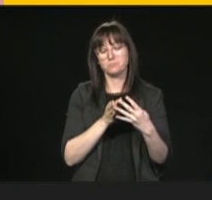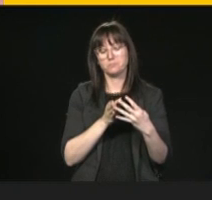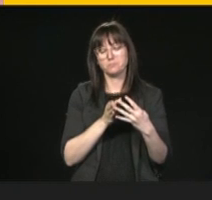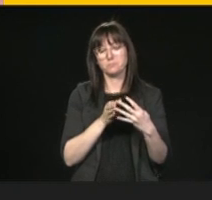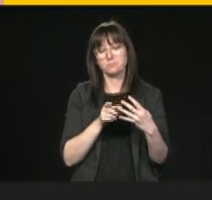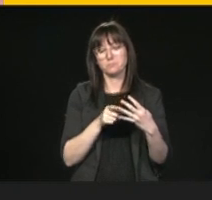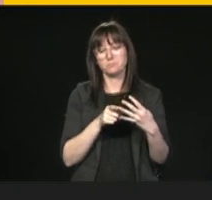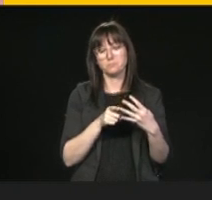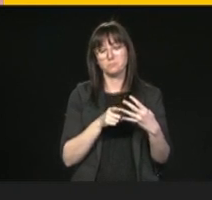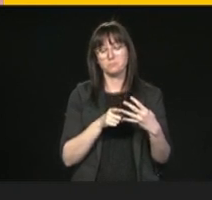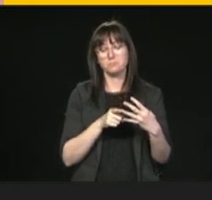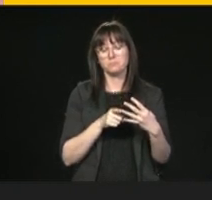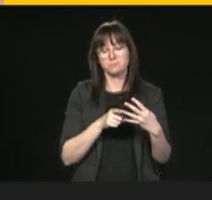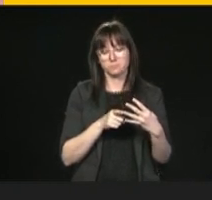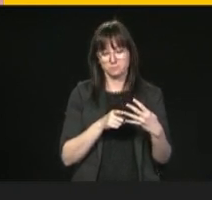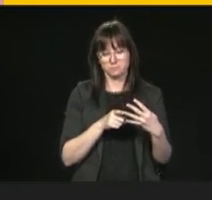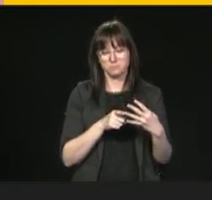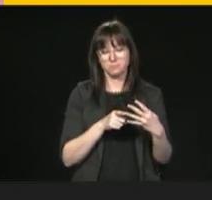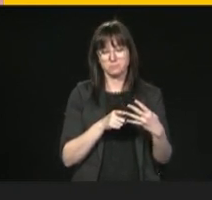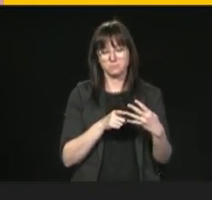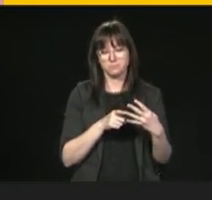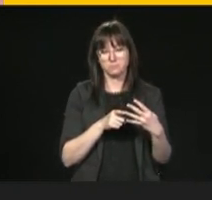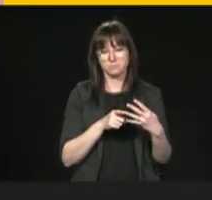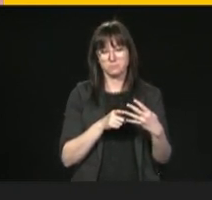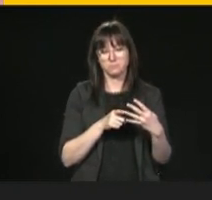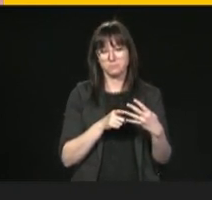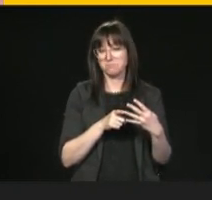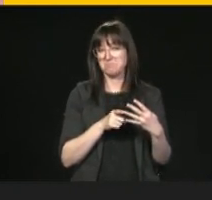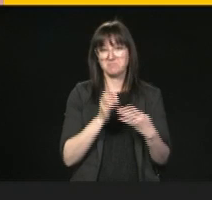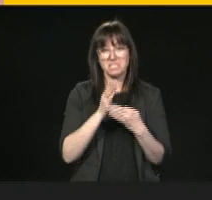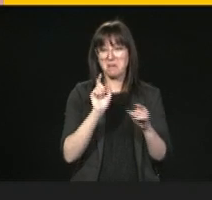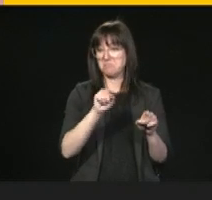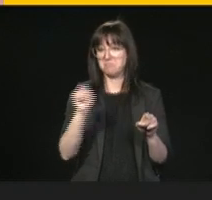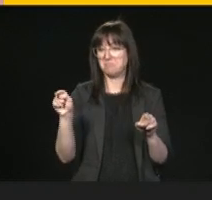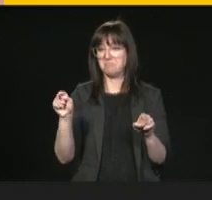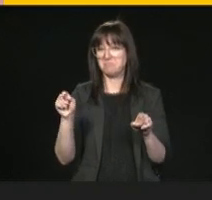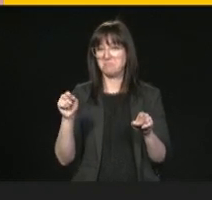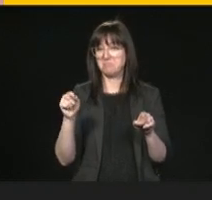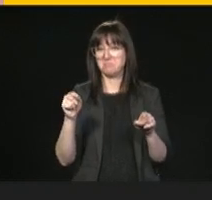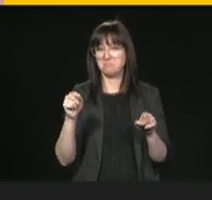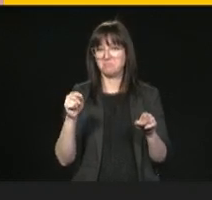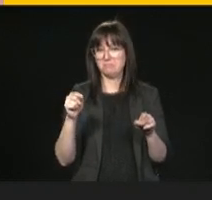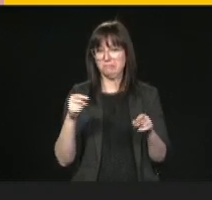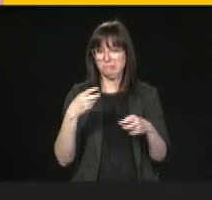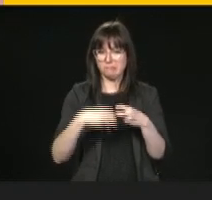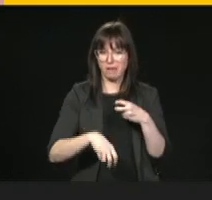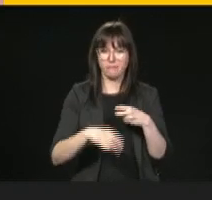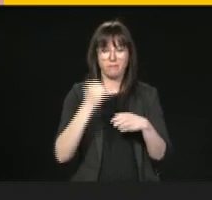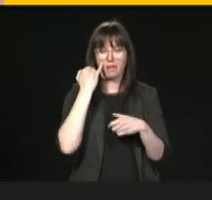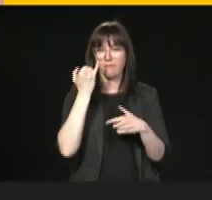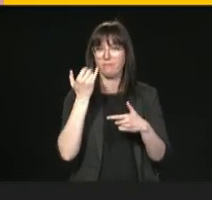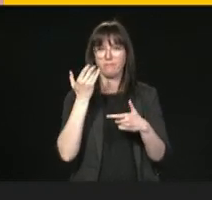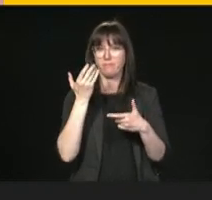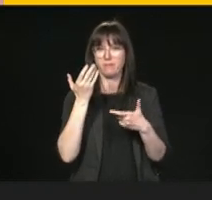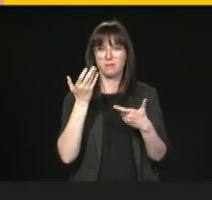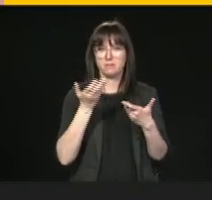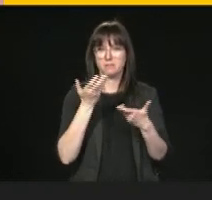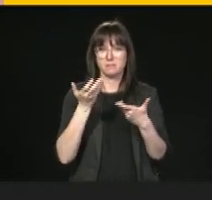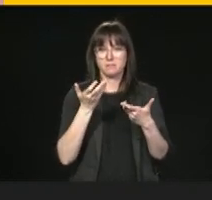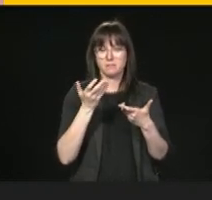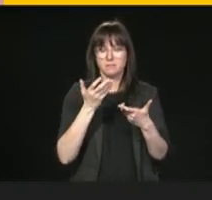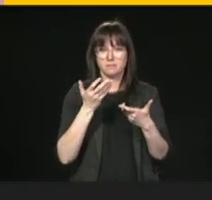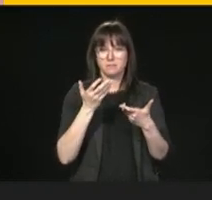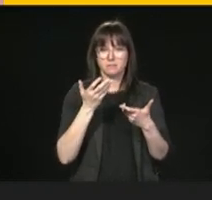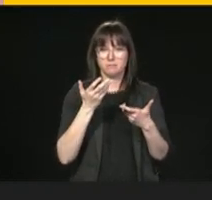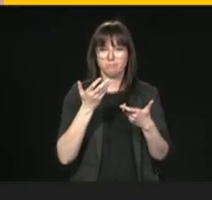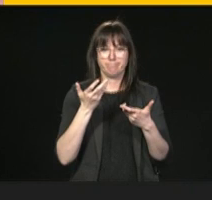issues accessing these services, whether they have mobility issues or they have a particular disability, these